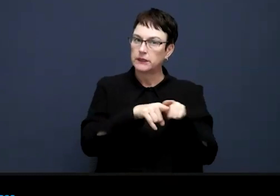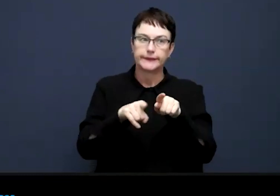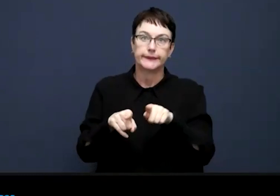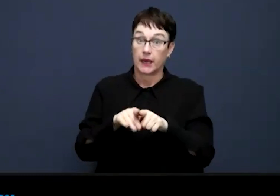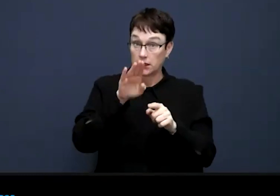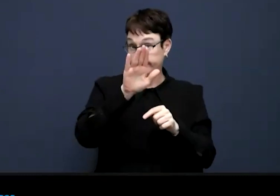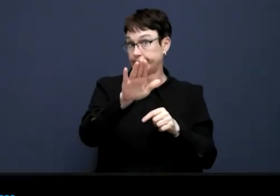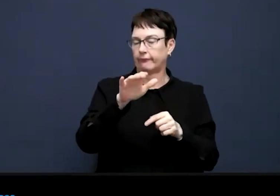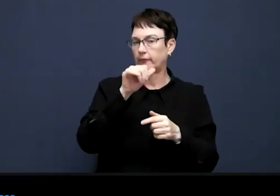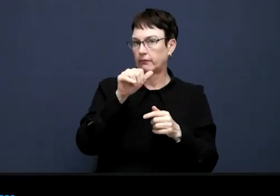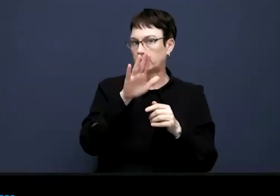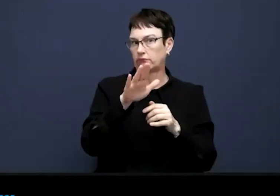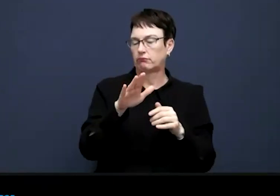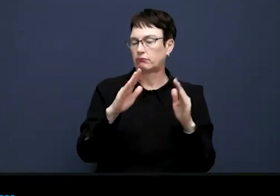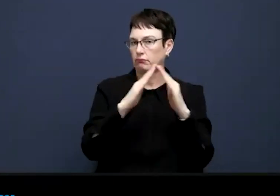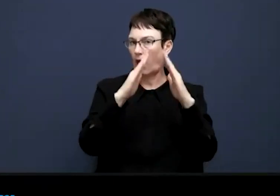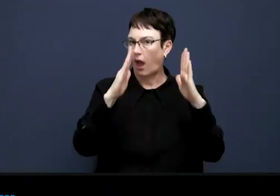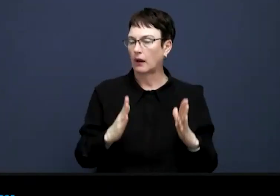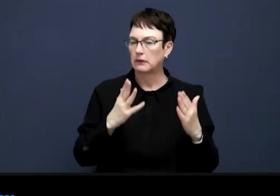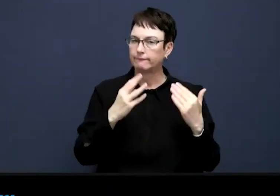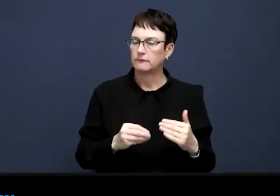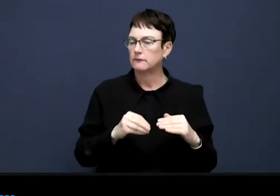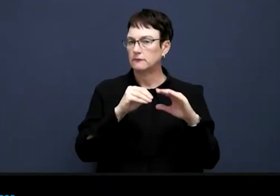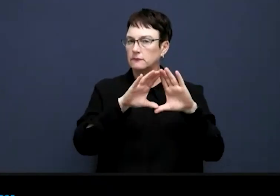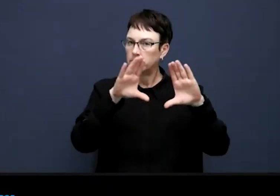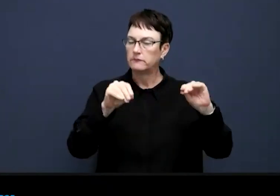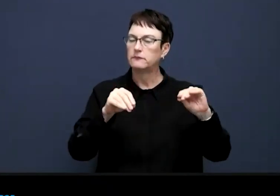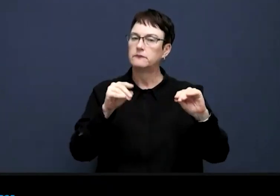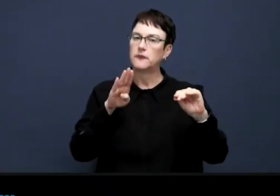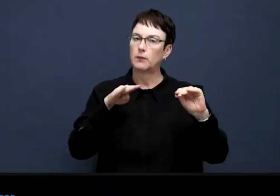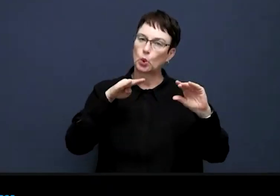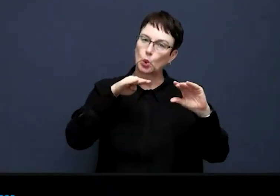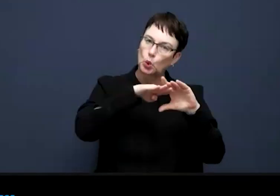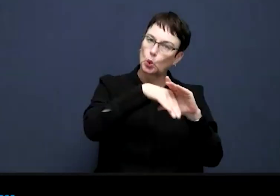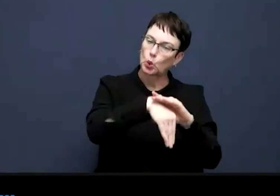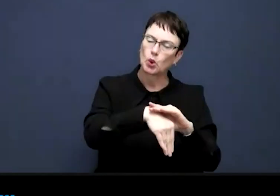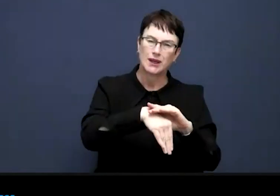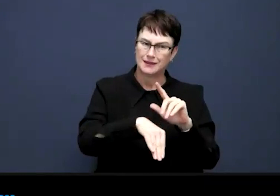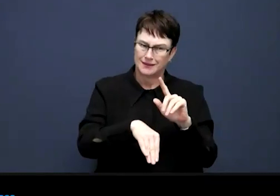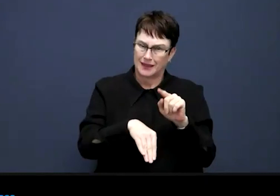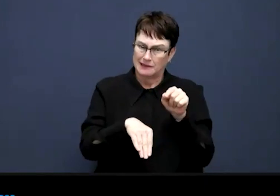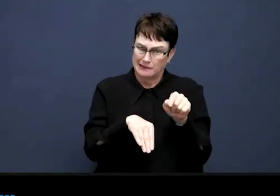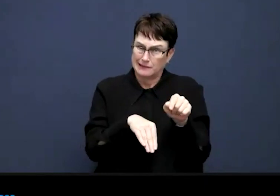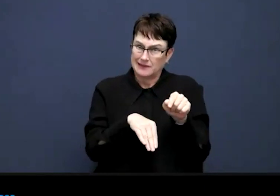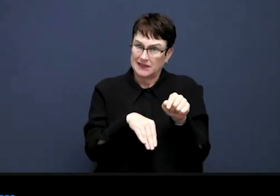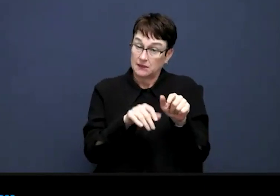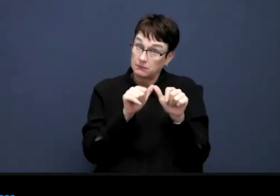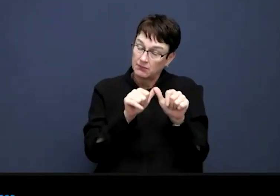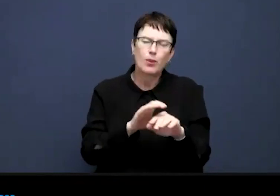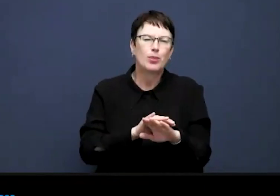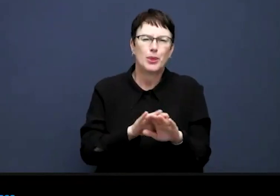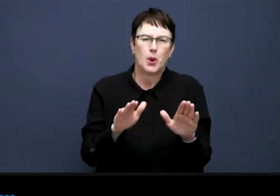experience of people with disabilities, I think, is going to increasingly have to be delivered by governments, civil service, citizens